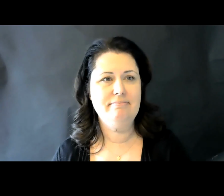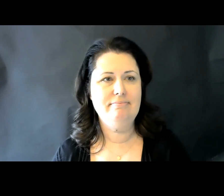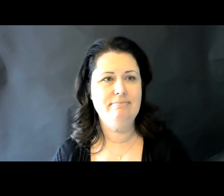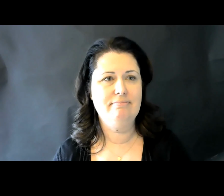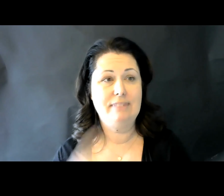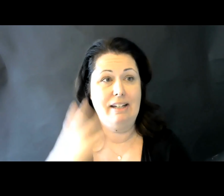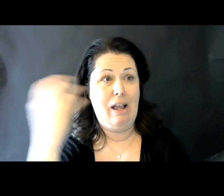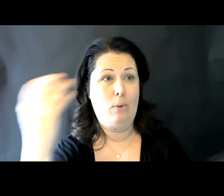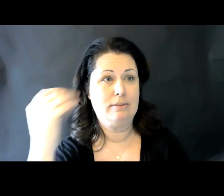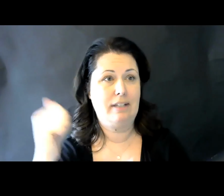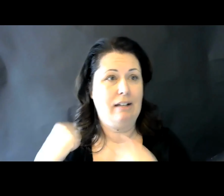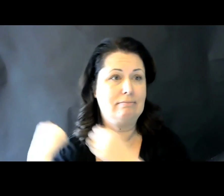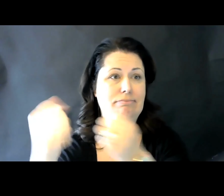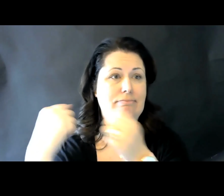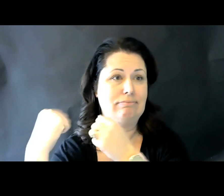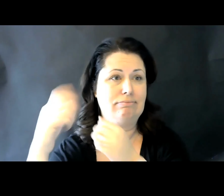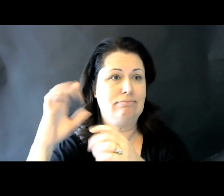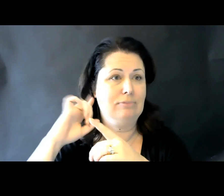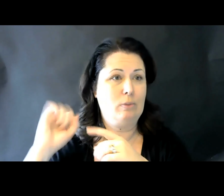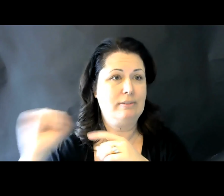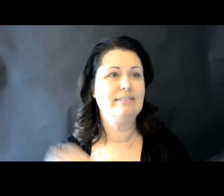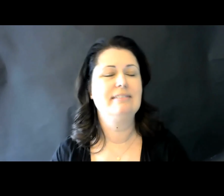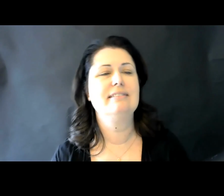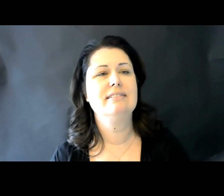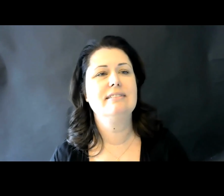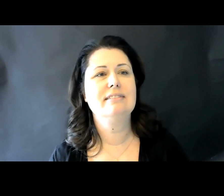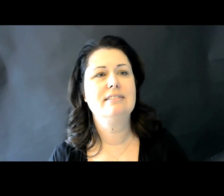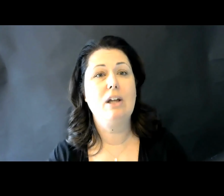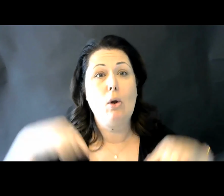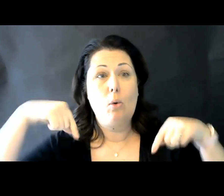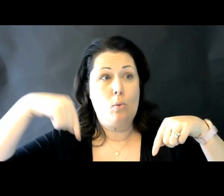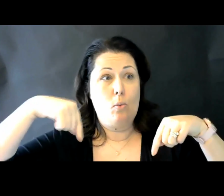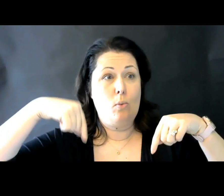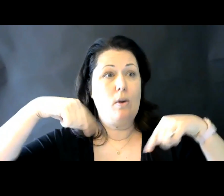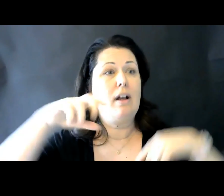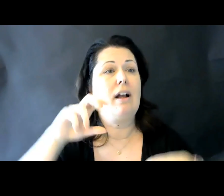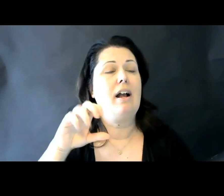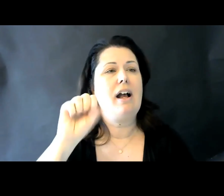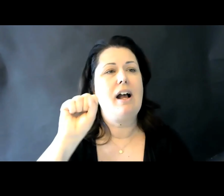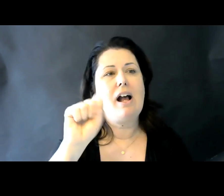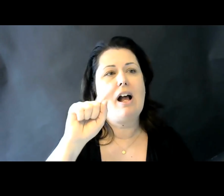All right. So we are up in Sparks, Nevada, which is in the Reno area.